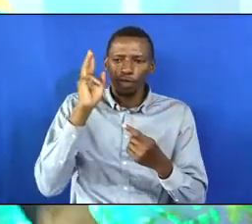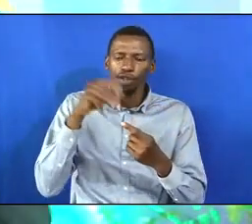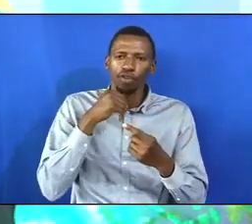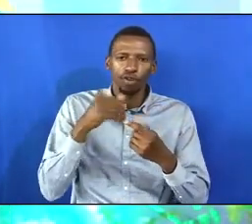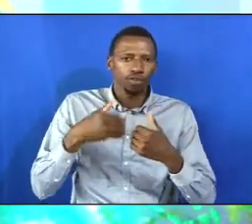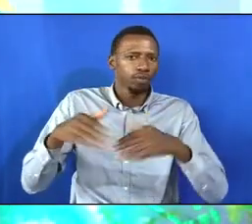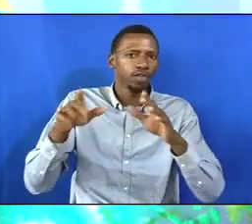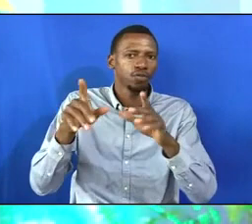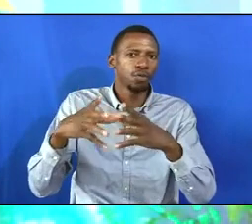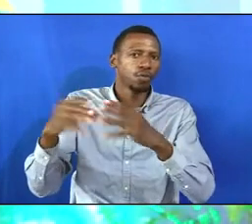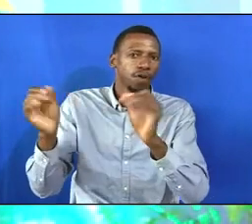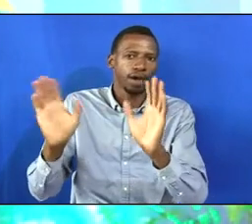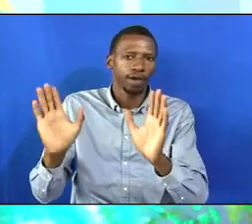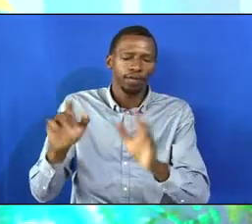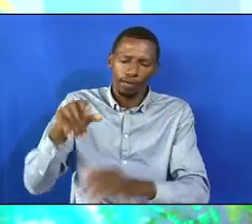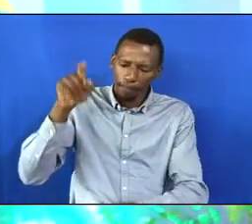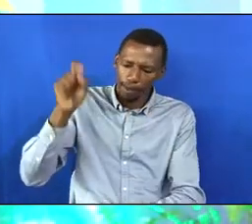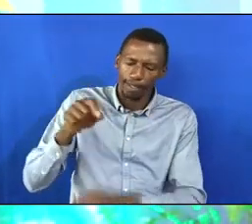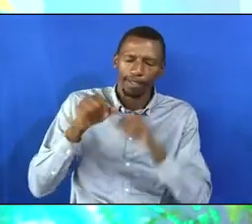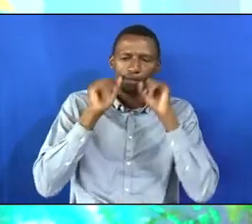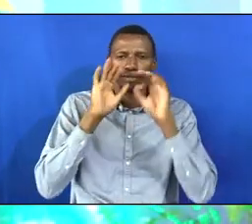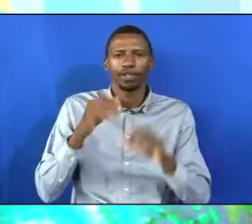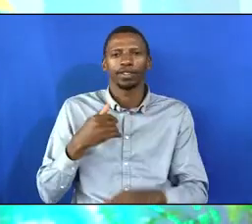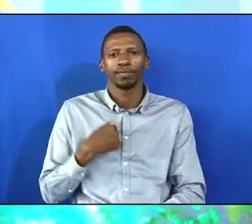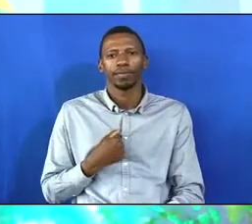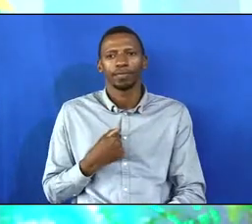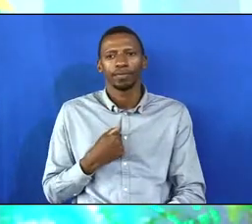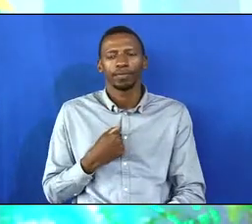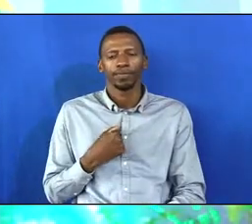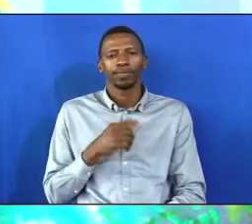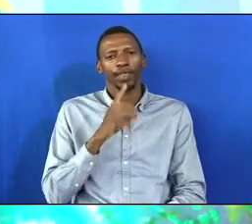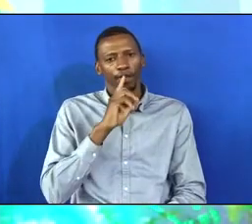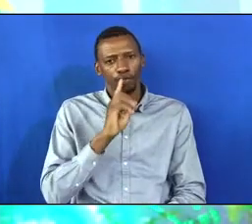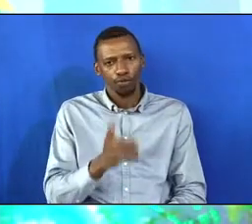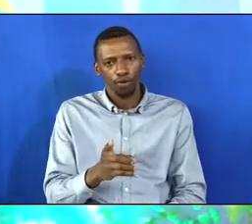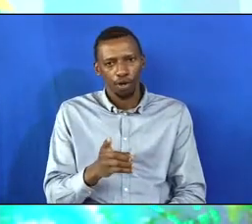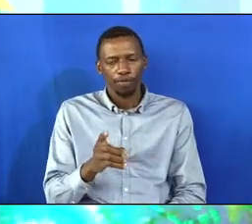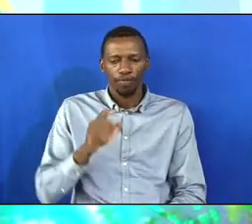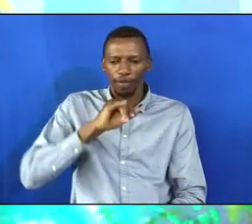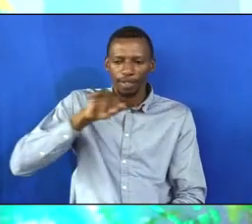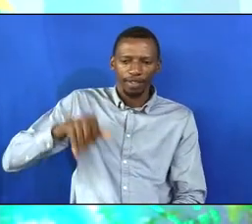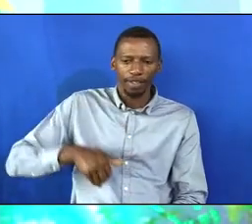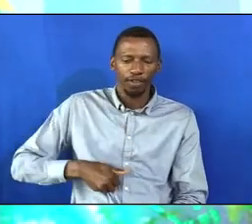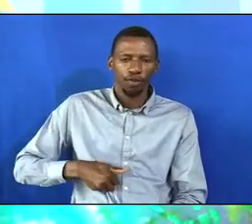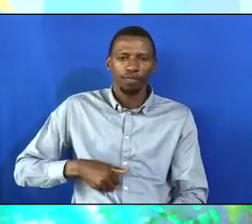bless me." And sure enough, Jacob was blessed.